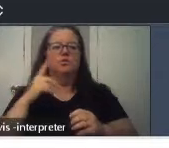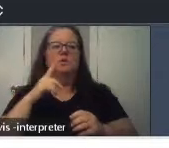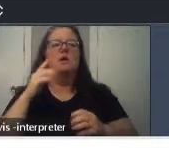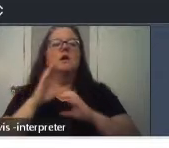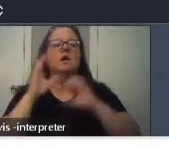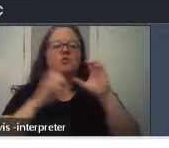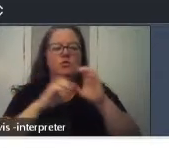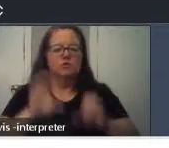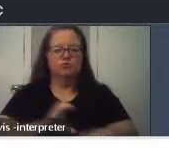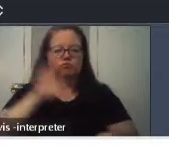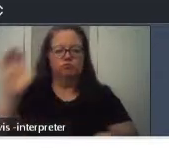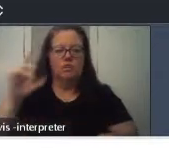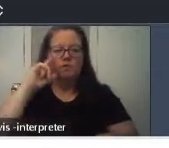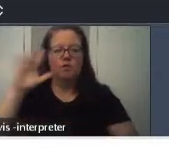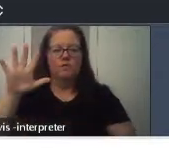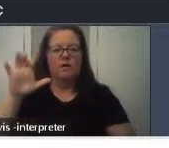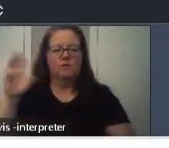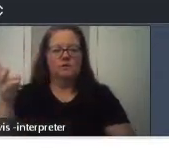the amount of